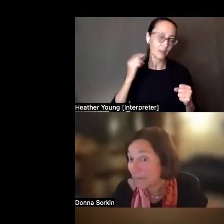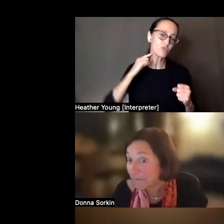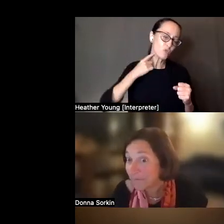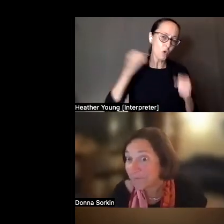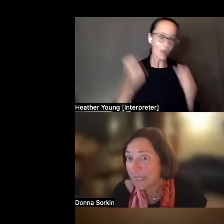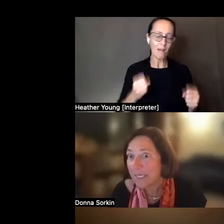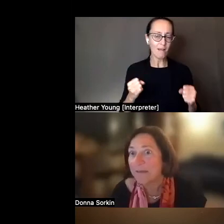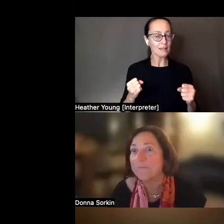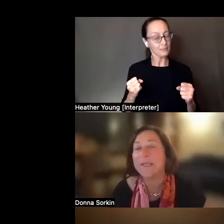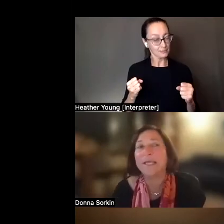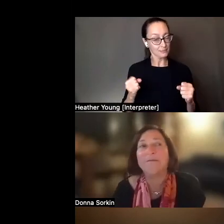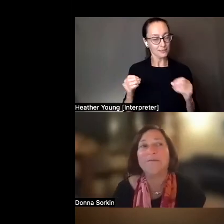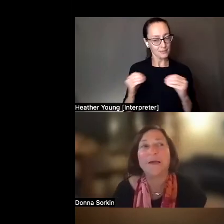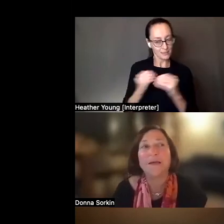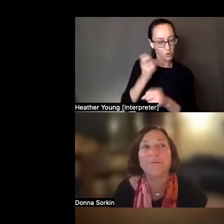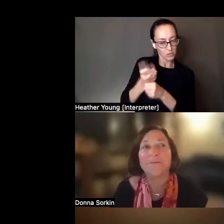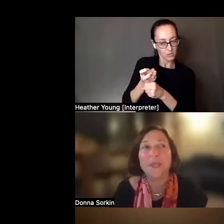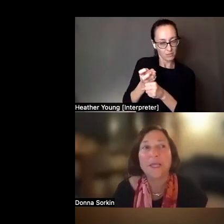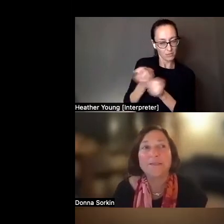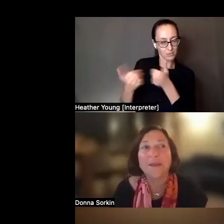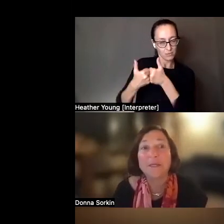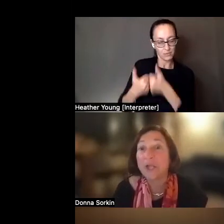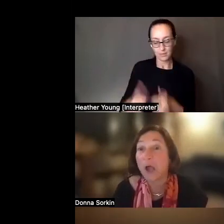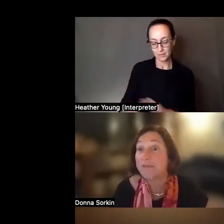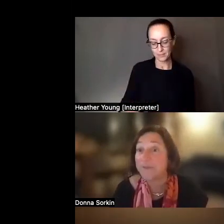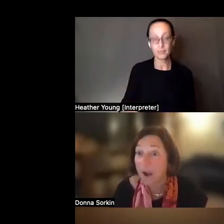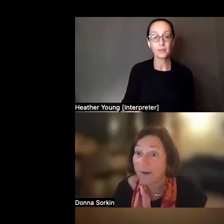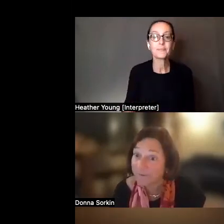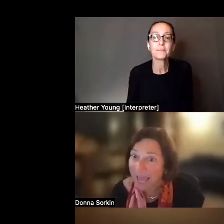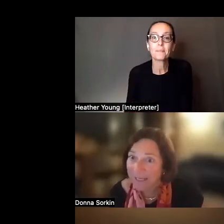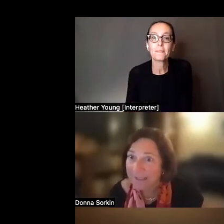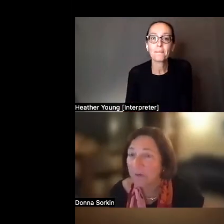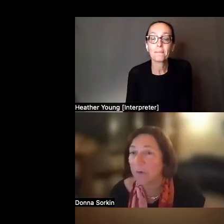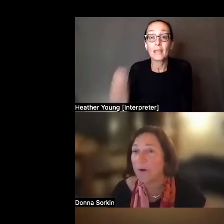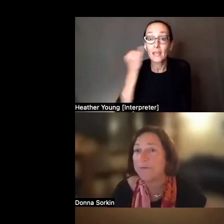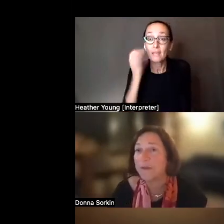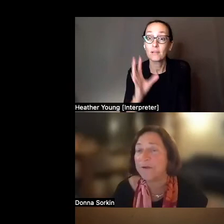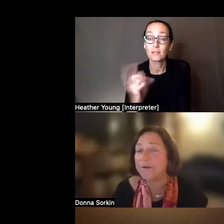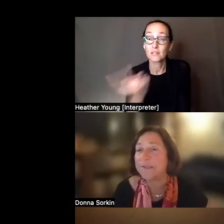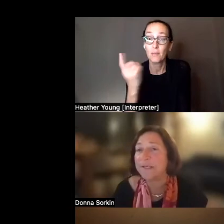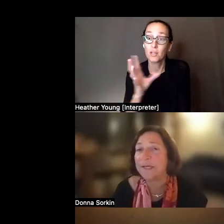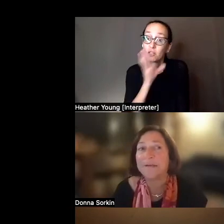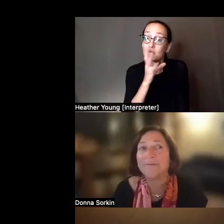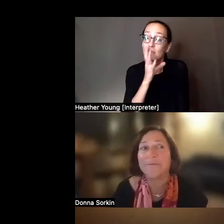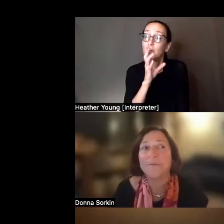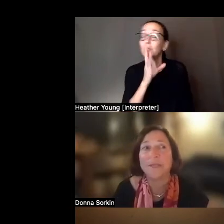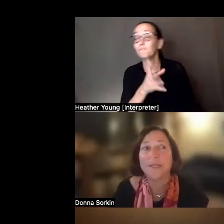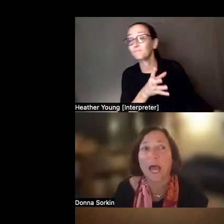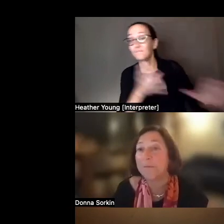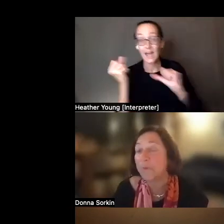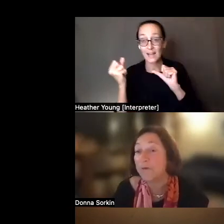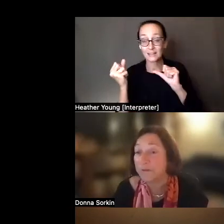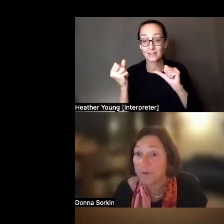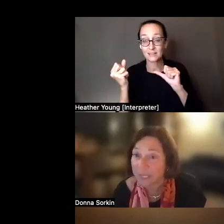me. If someone talks very fast, or if there's